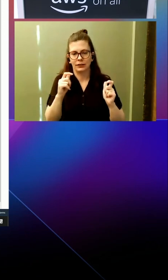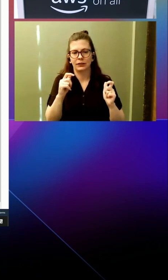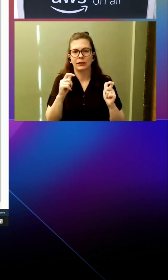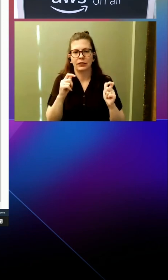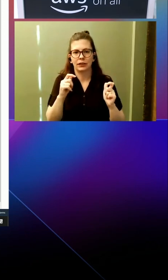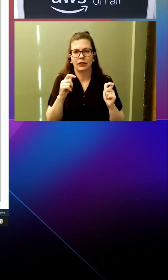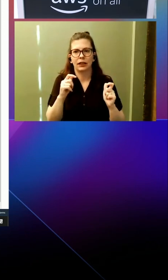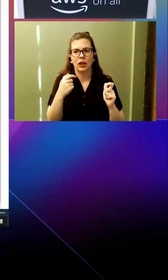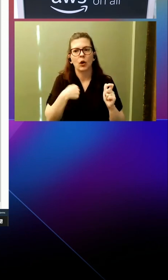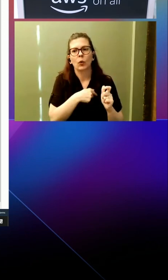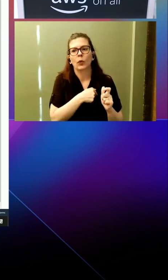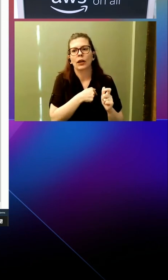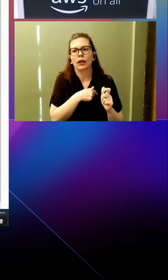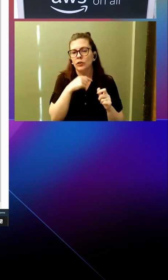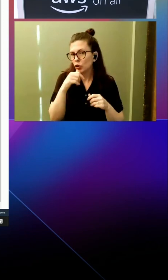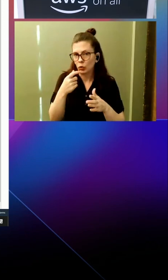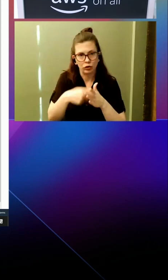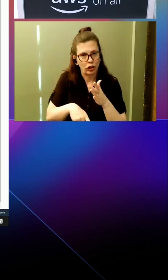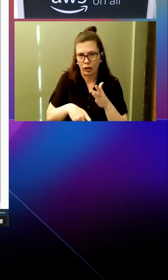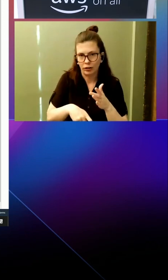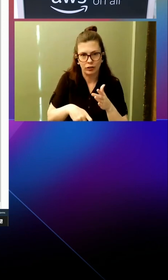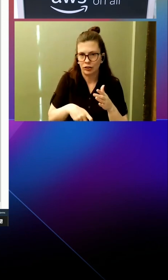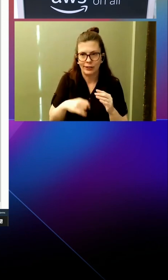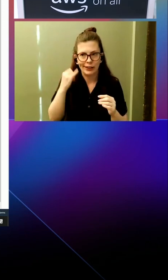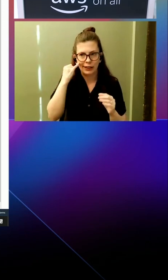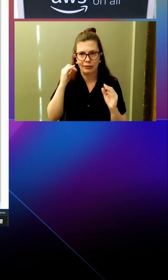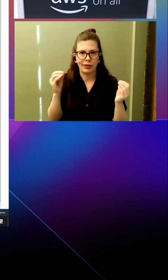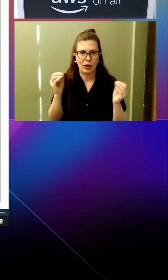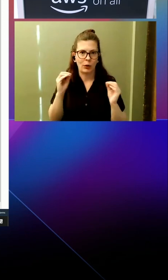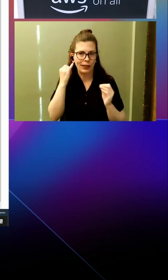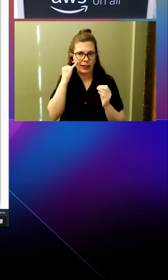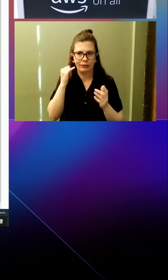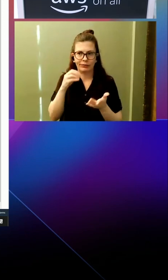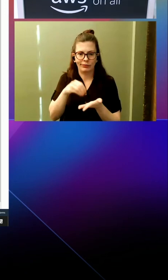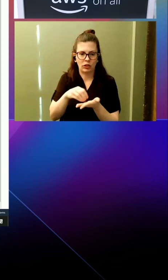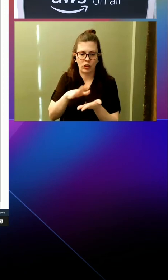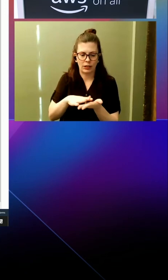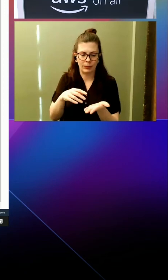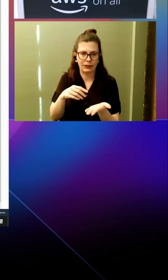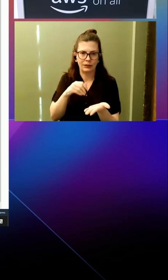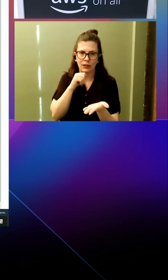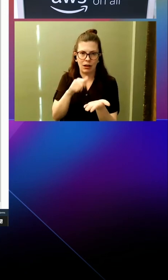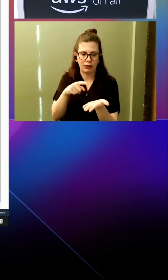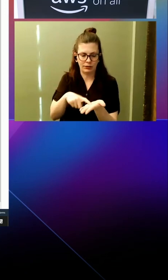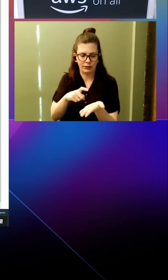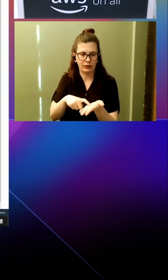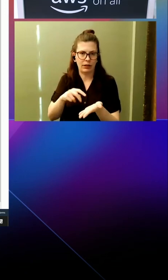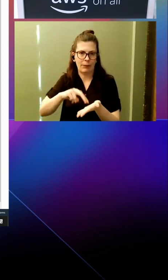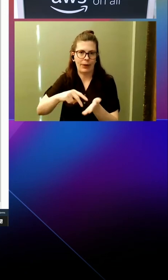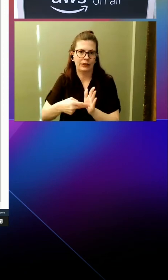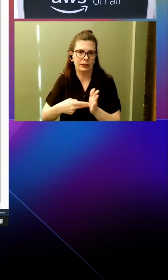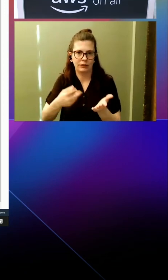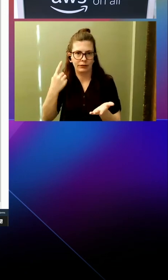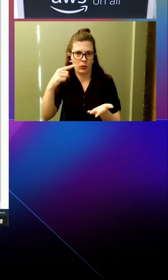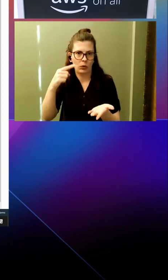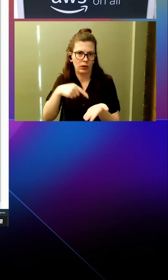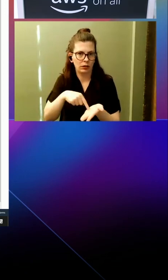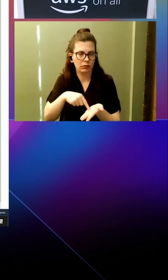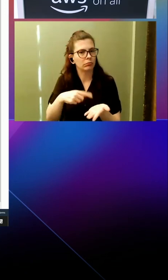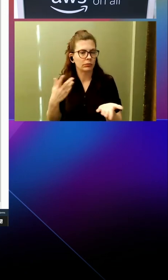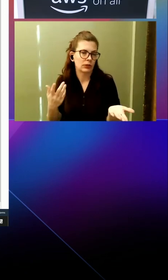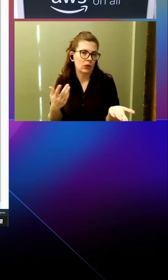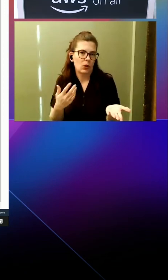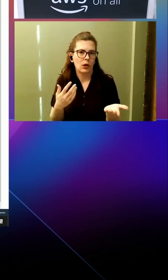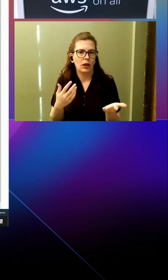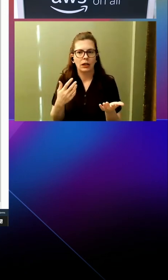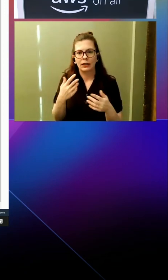we don't charge you if there is, if the document is not what it meant to be, and so it's pay as you go. It's That's